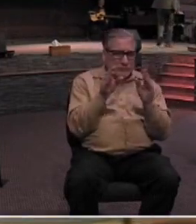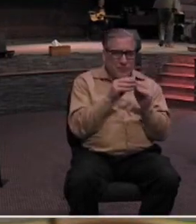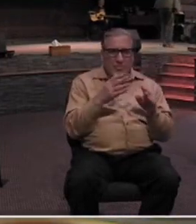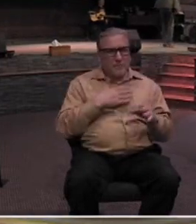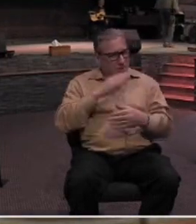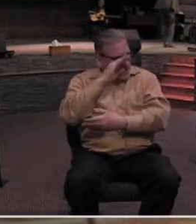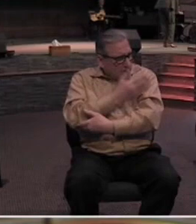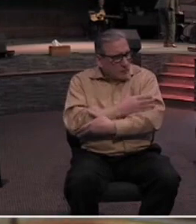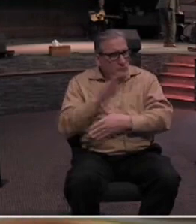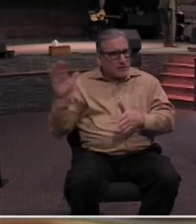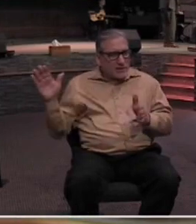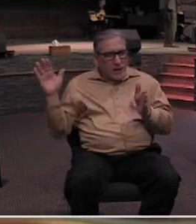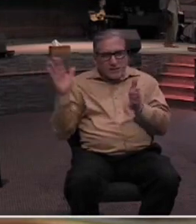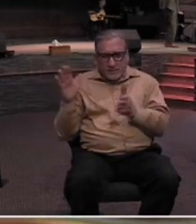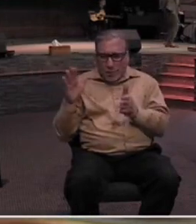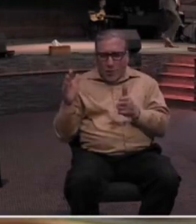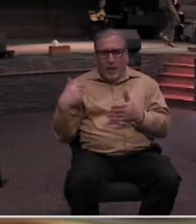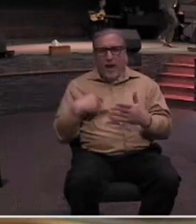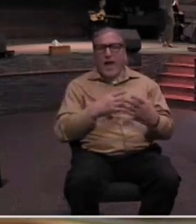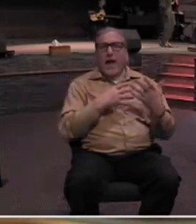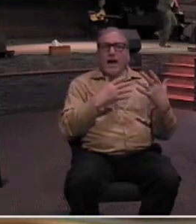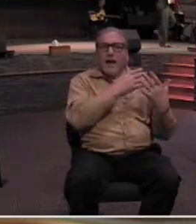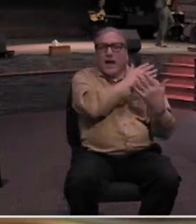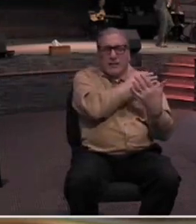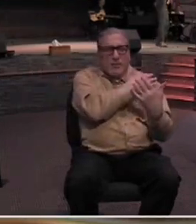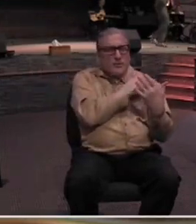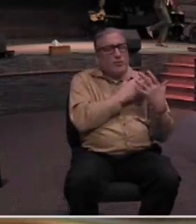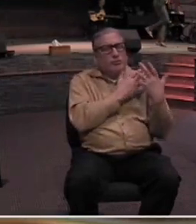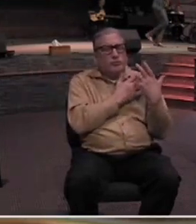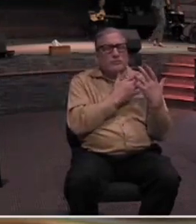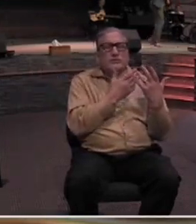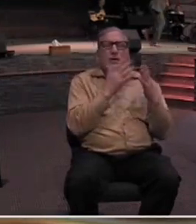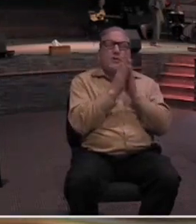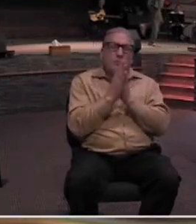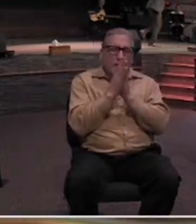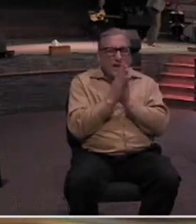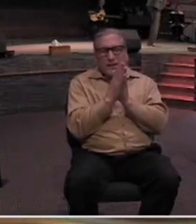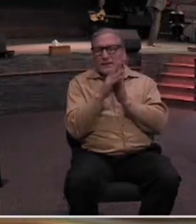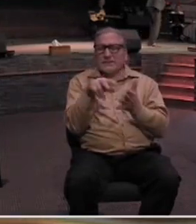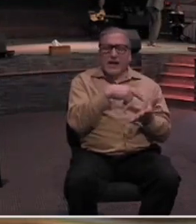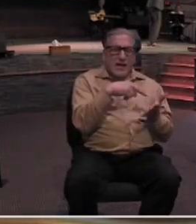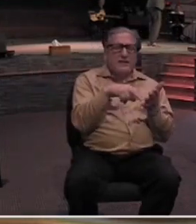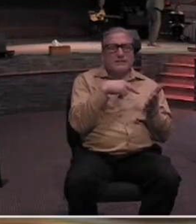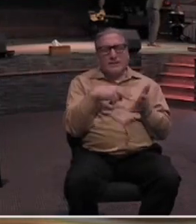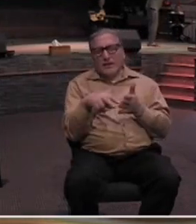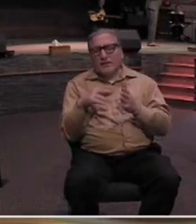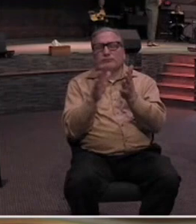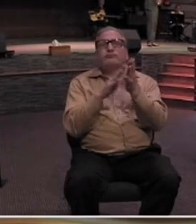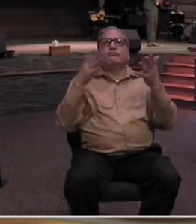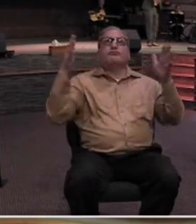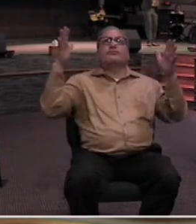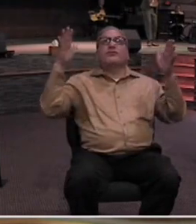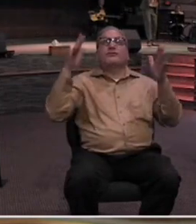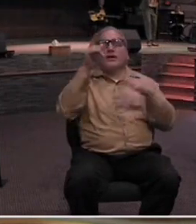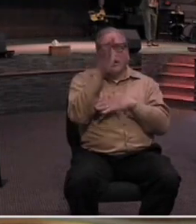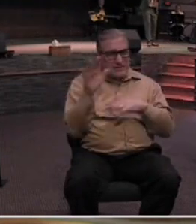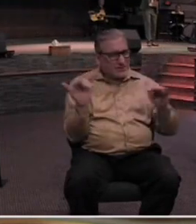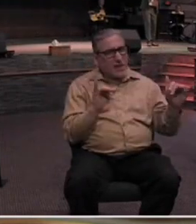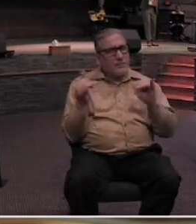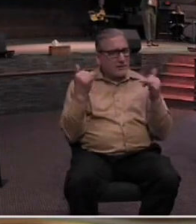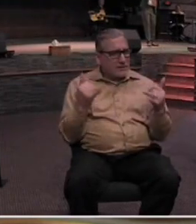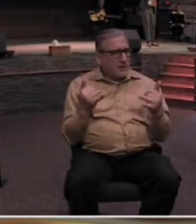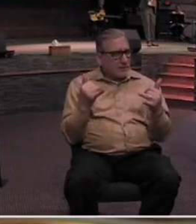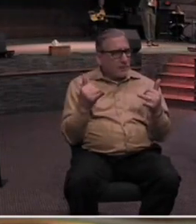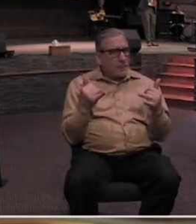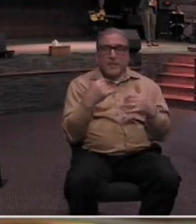and I had him on my shoulders, and we were praising and dancing and glorifying God in that service, just like today.